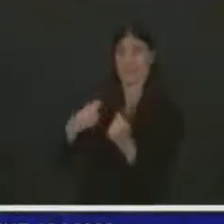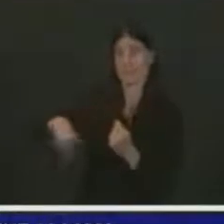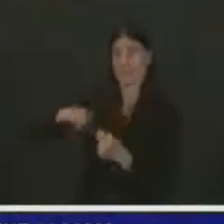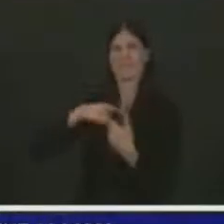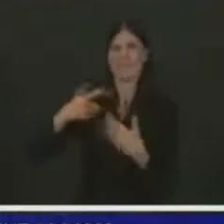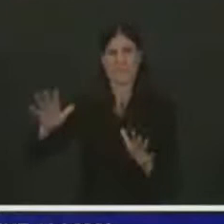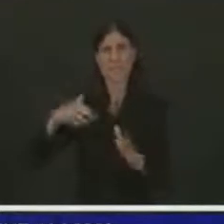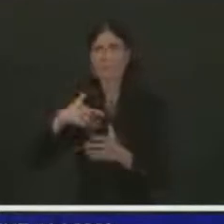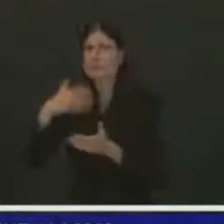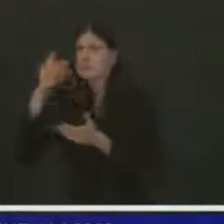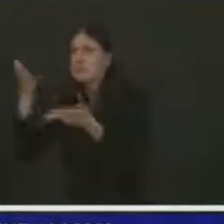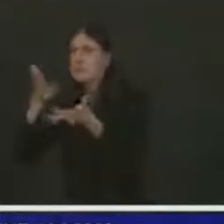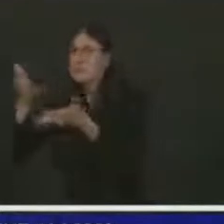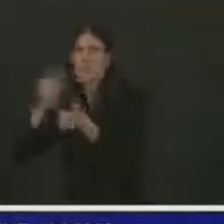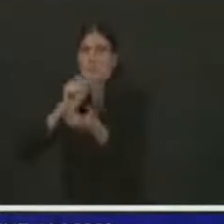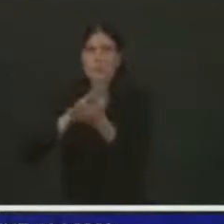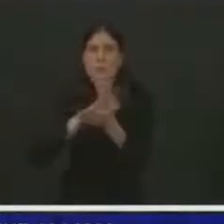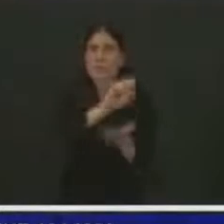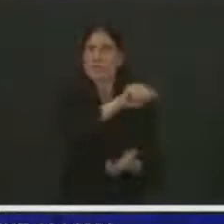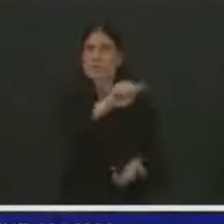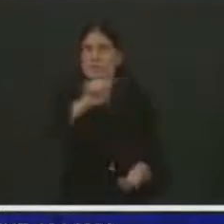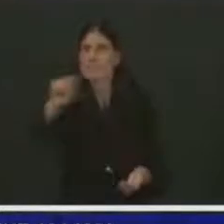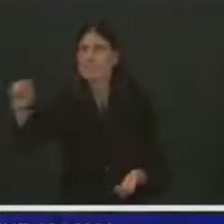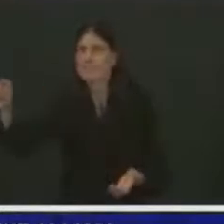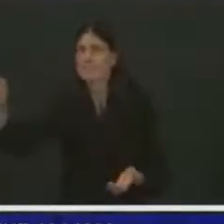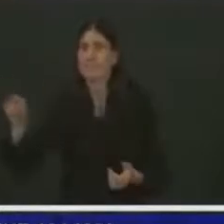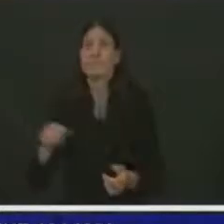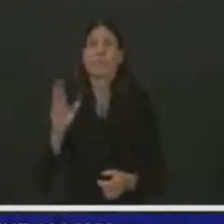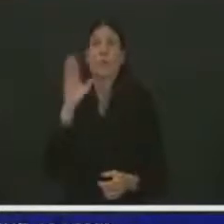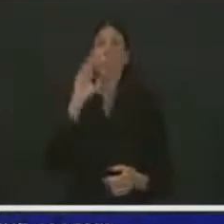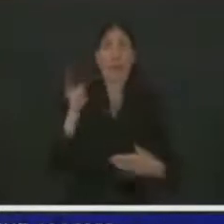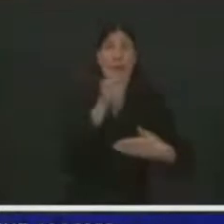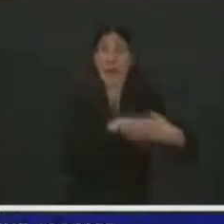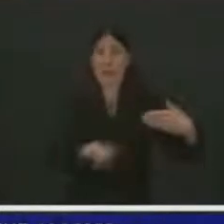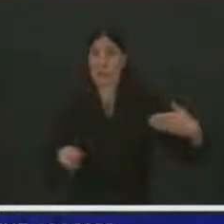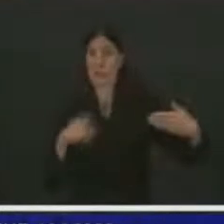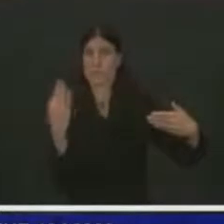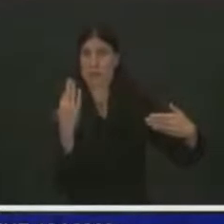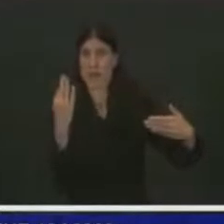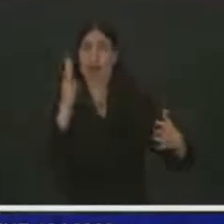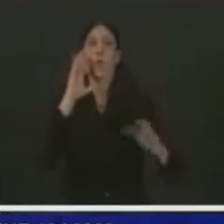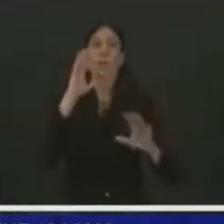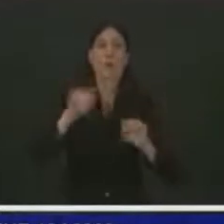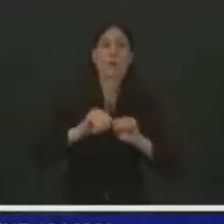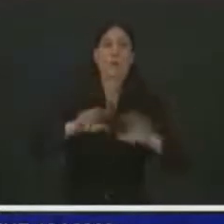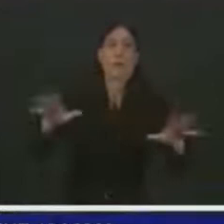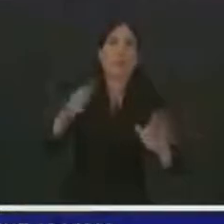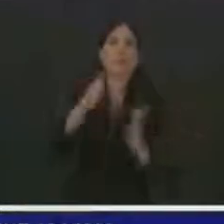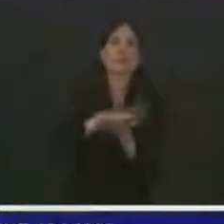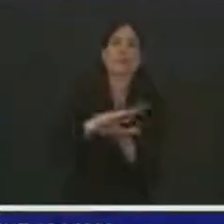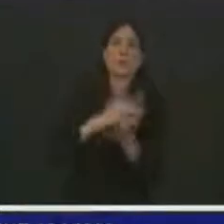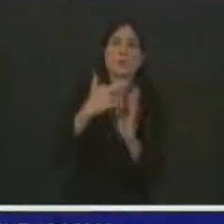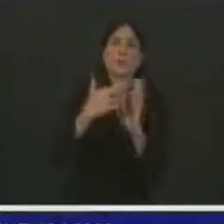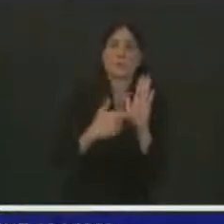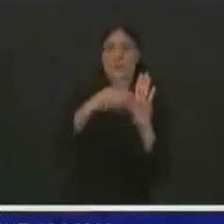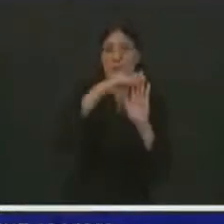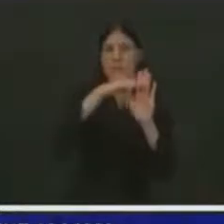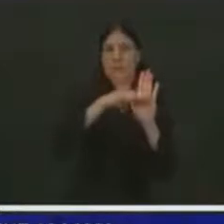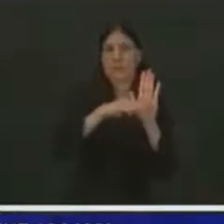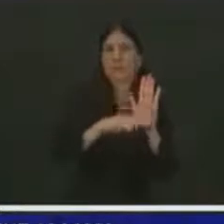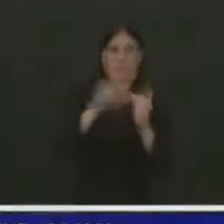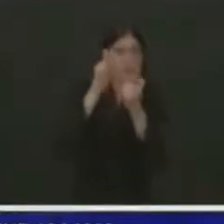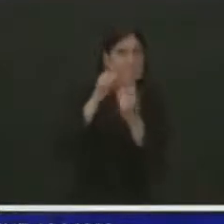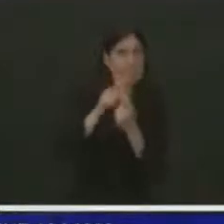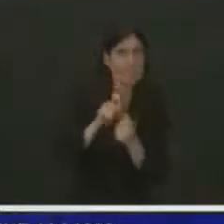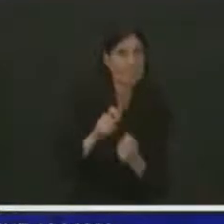out. Between now and then, we'll be talking to them a lot. And then we're going to hold their hand the whole way through between when we